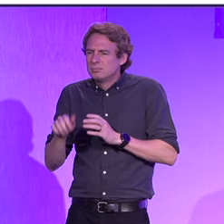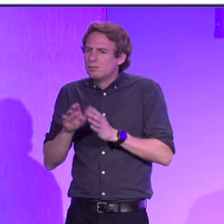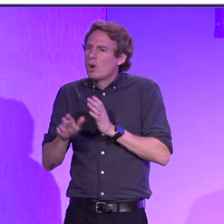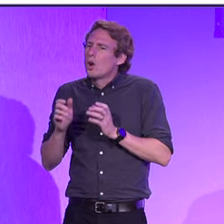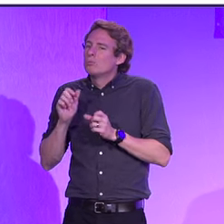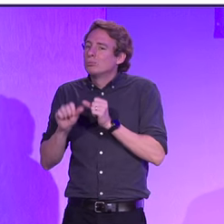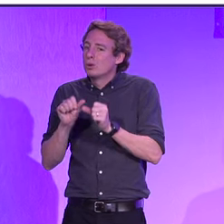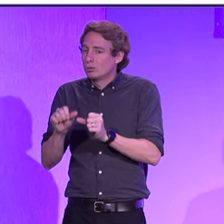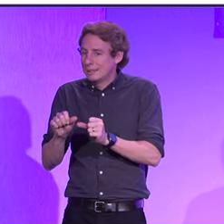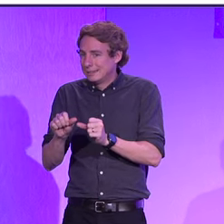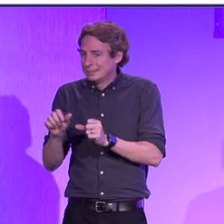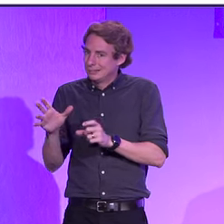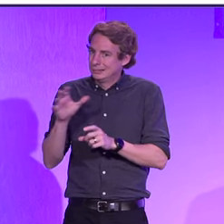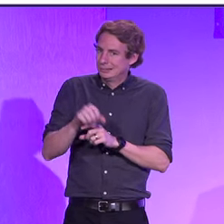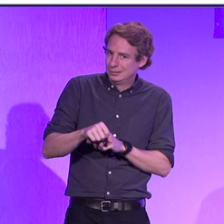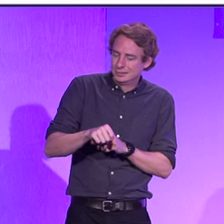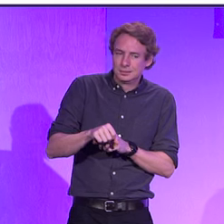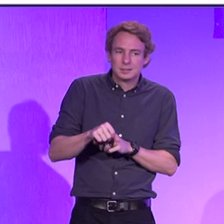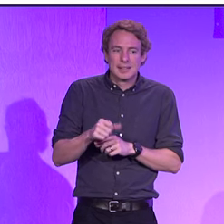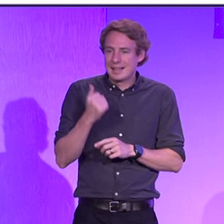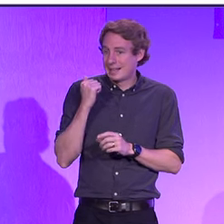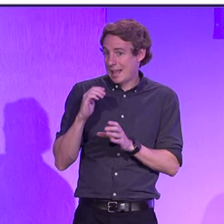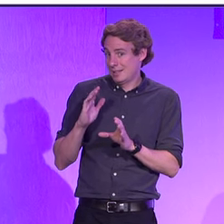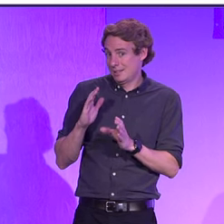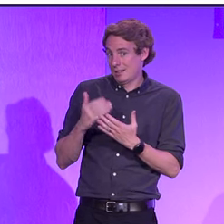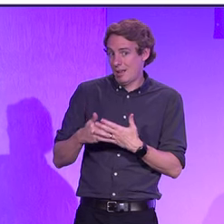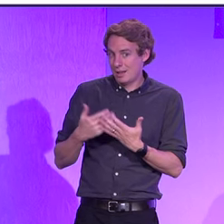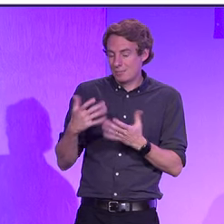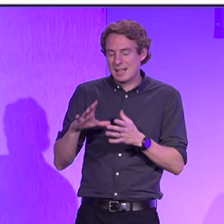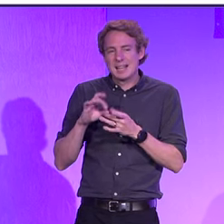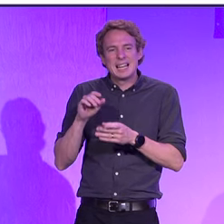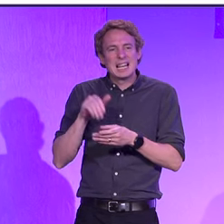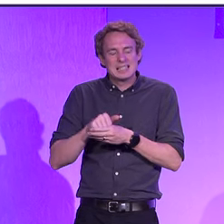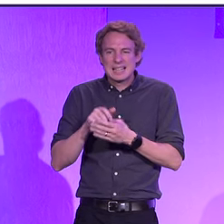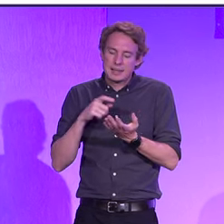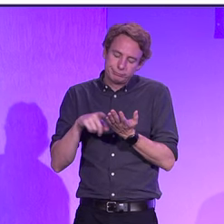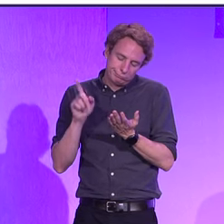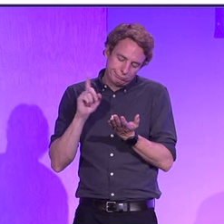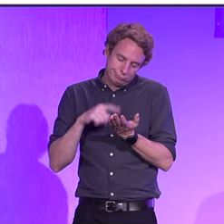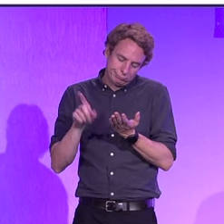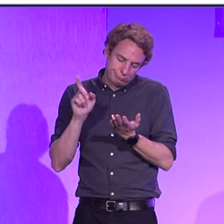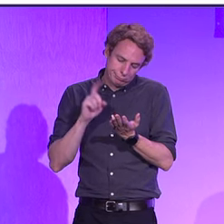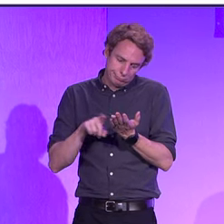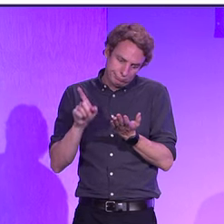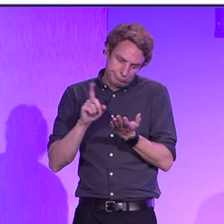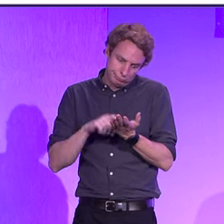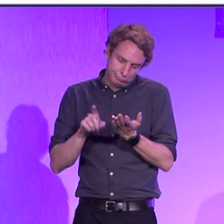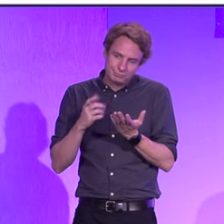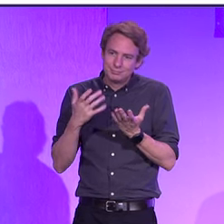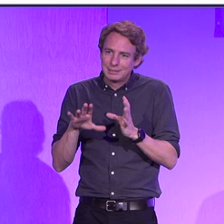Progress, and funny enough, last night I was kind of browsing LinkedIn, as you do when you're mindless, I